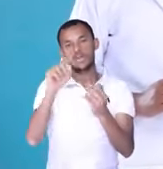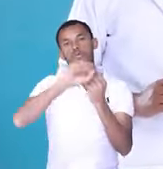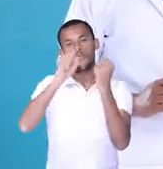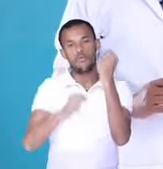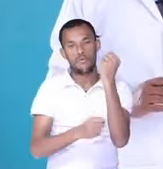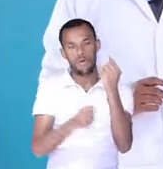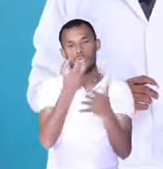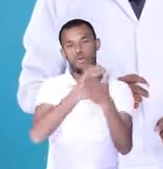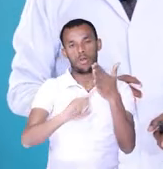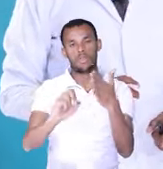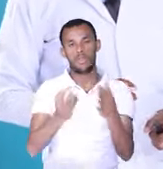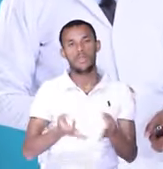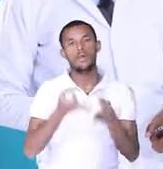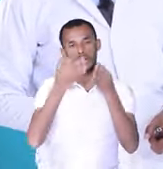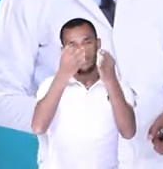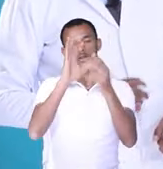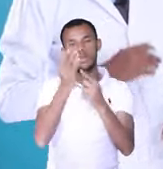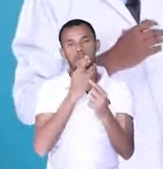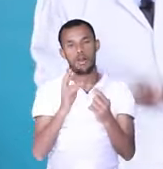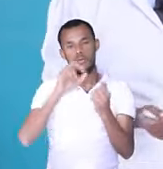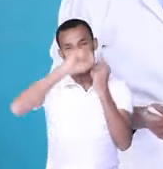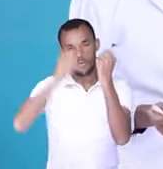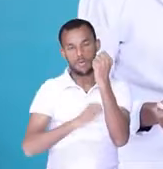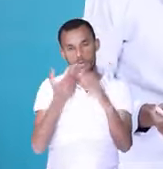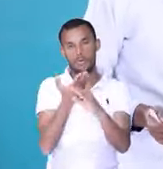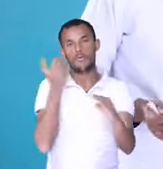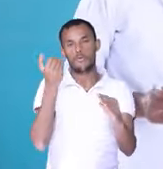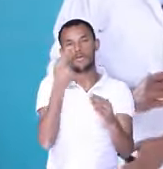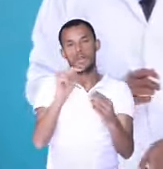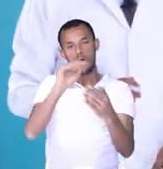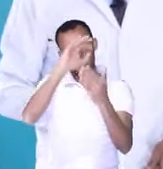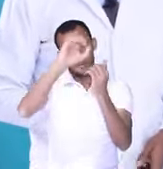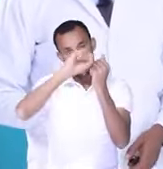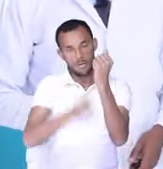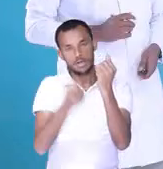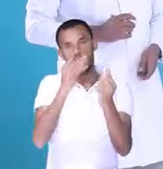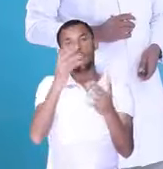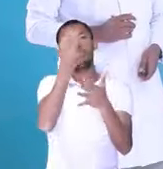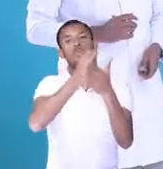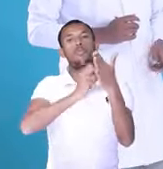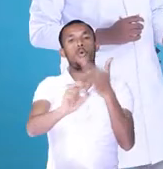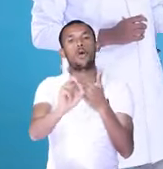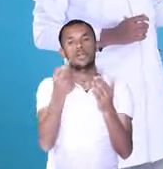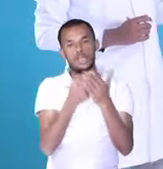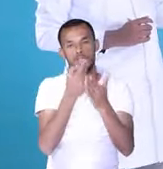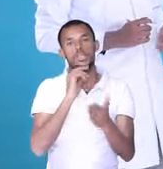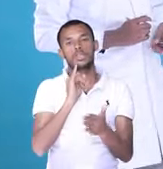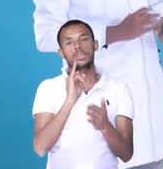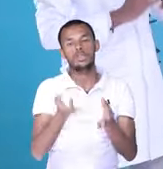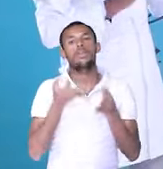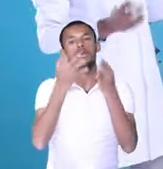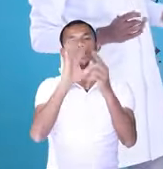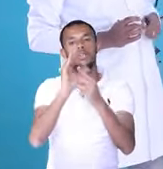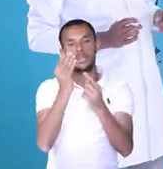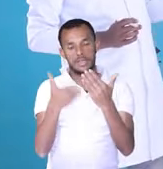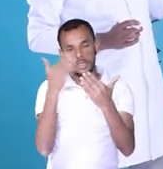products. Transition states are formed before the formations of what? Products. This is the transition